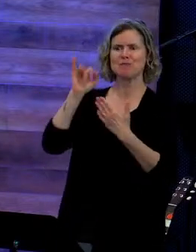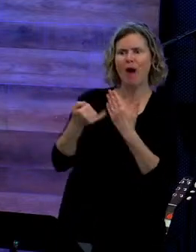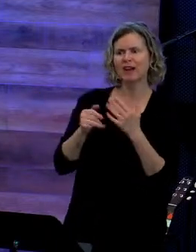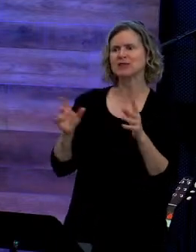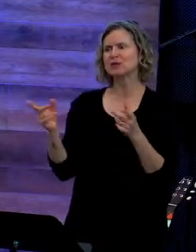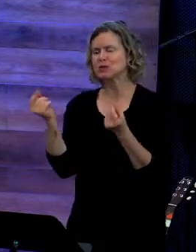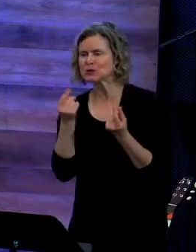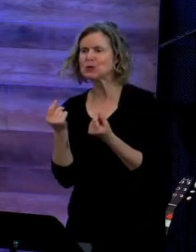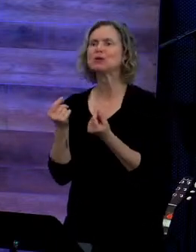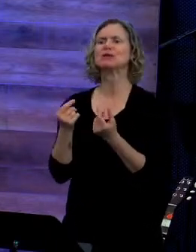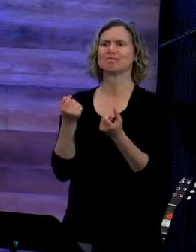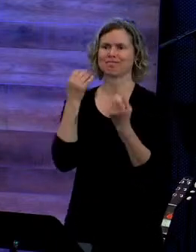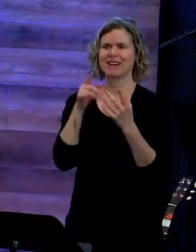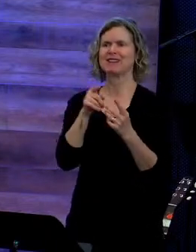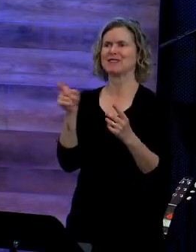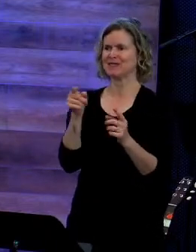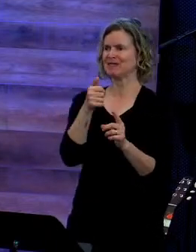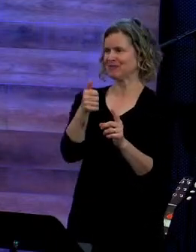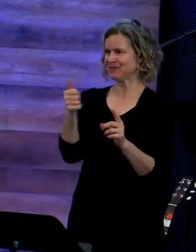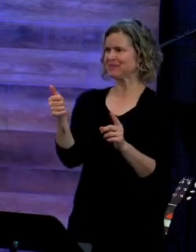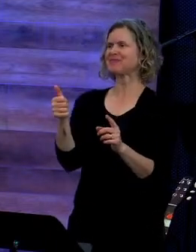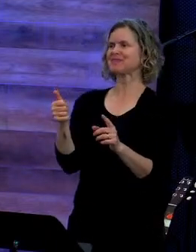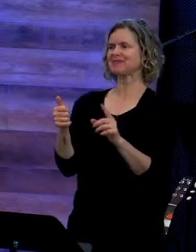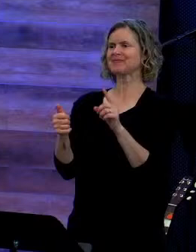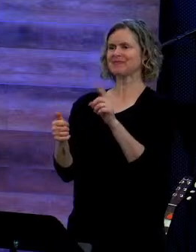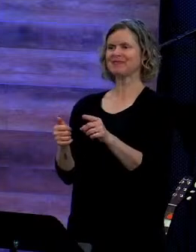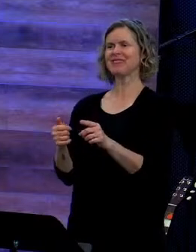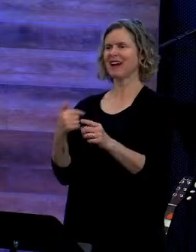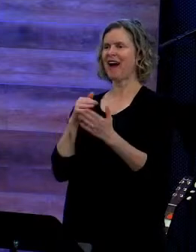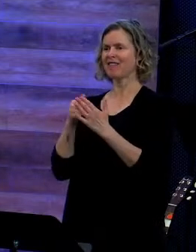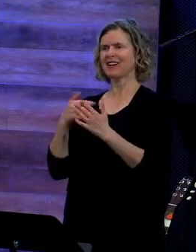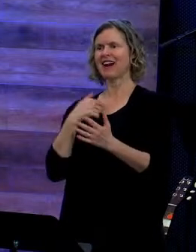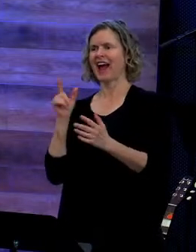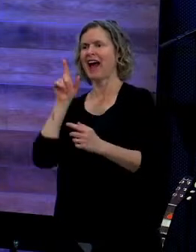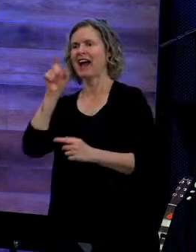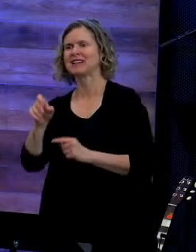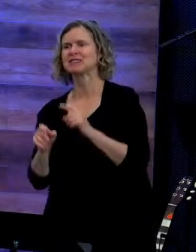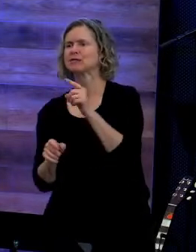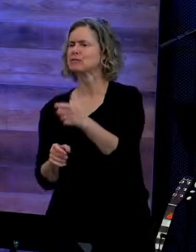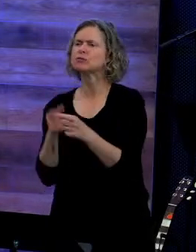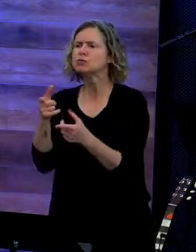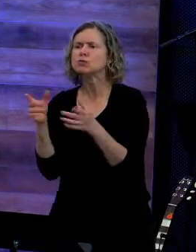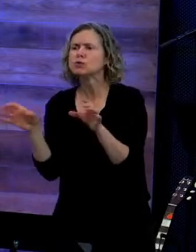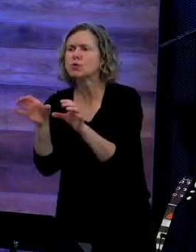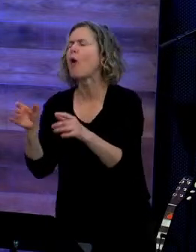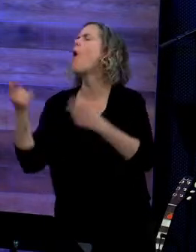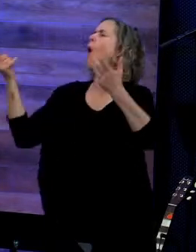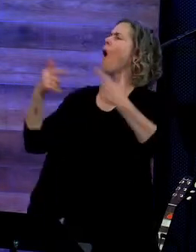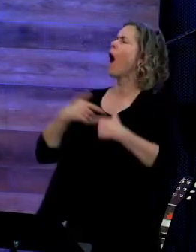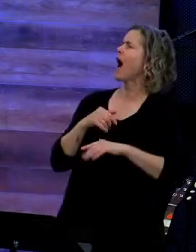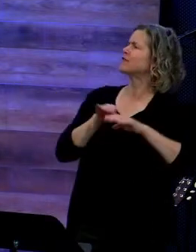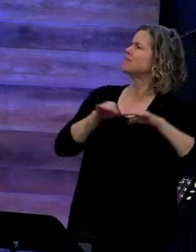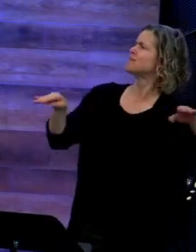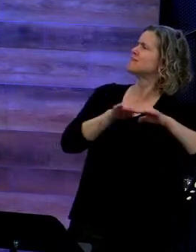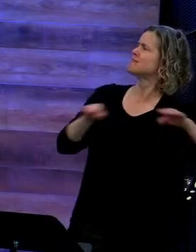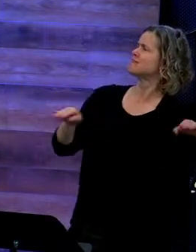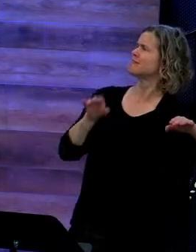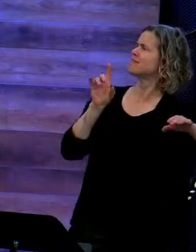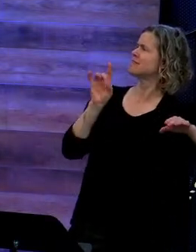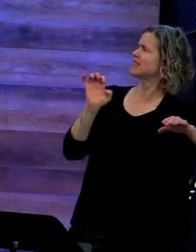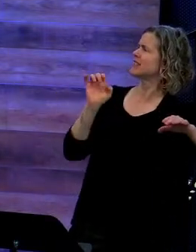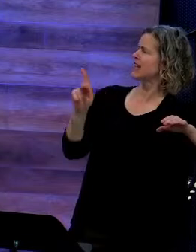and here in Duluth. And so every Sunday, it feels like I talk to you and you're like, what'd you do for your Saturday? Well, I built a deck, you know, or something like that. A lot of you guys